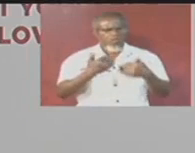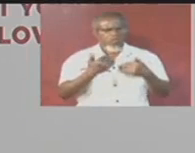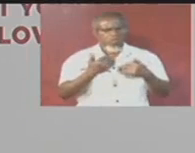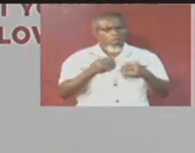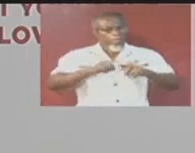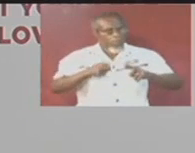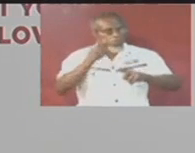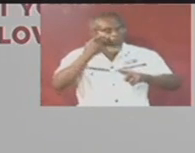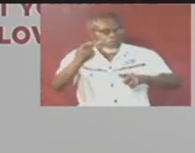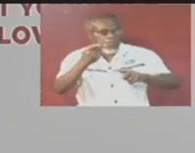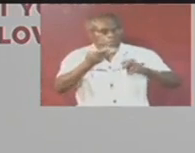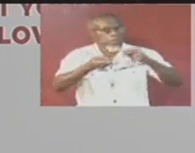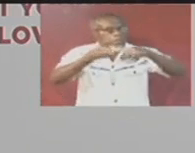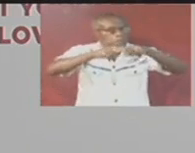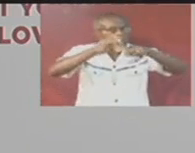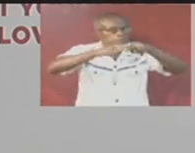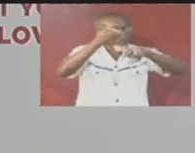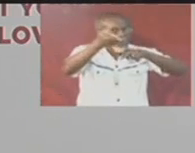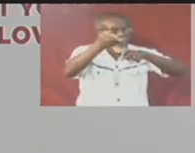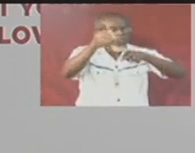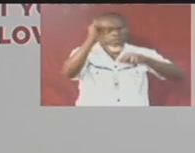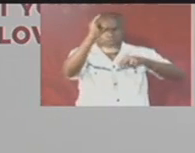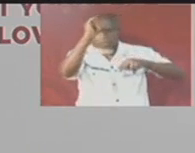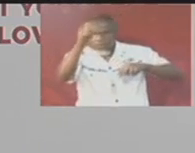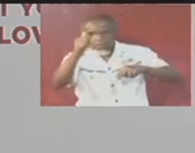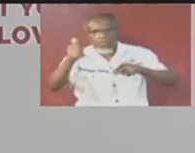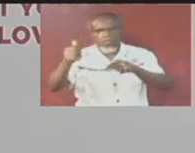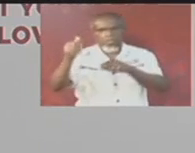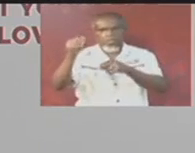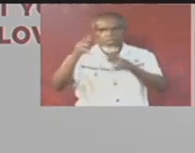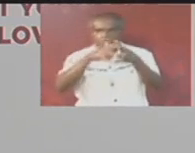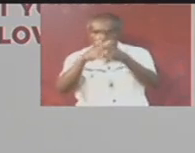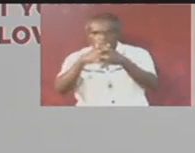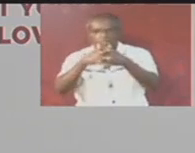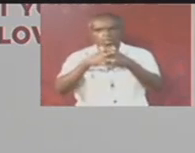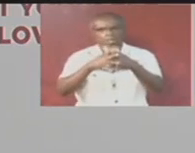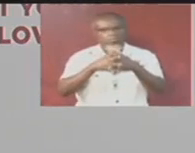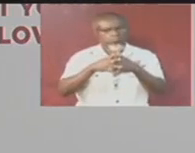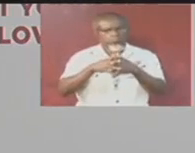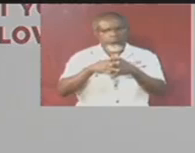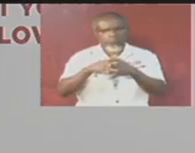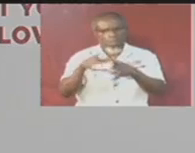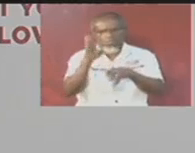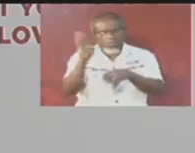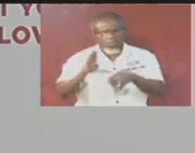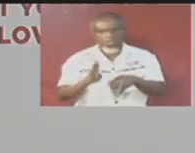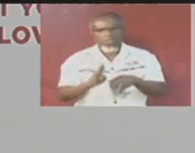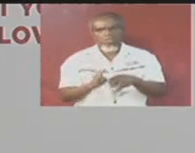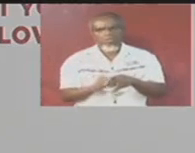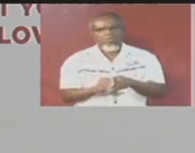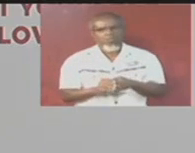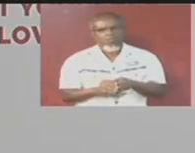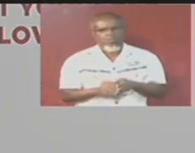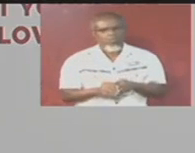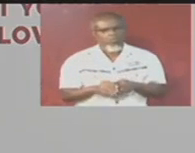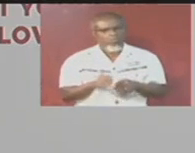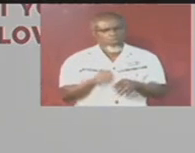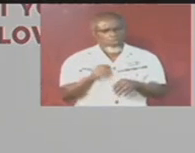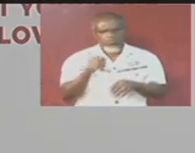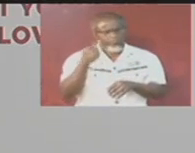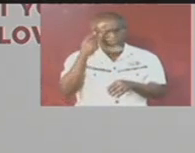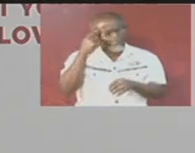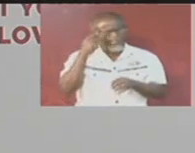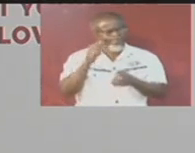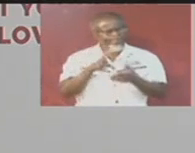therefore I don't know if that mini thesis is accurate, but insofar as our borders